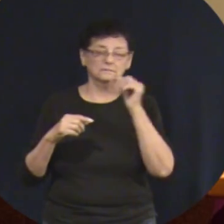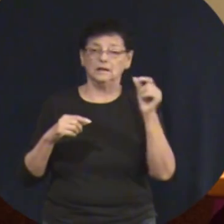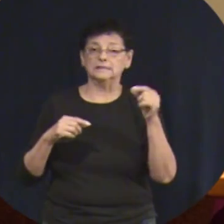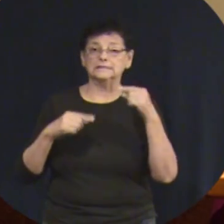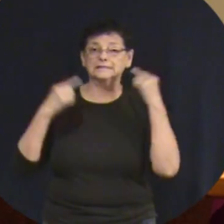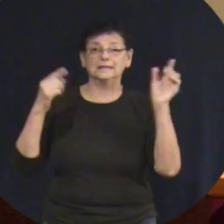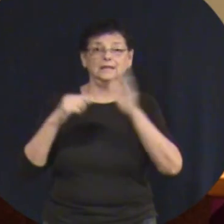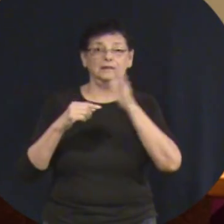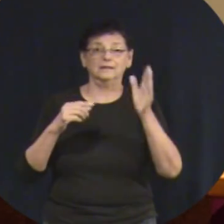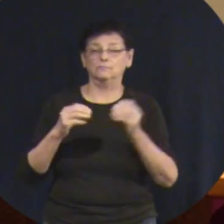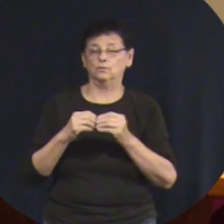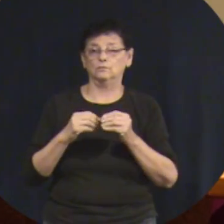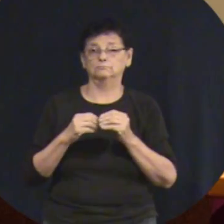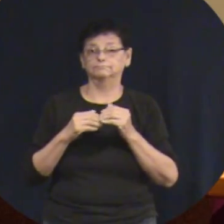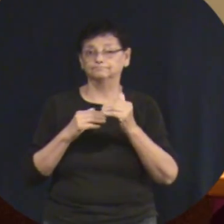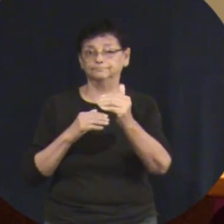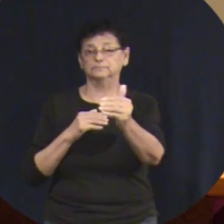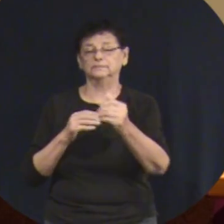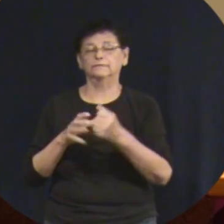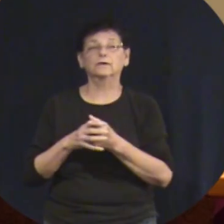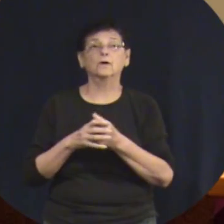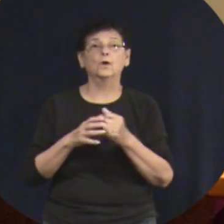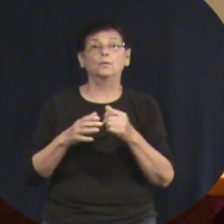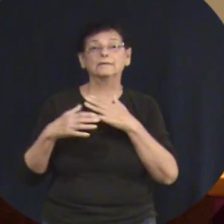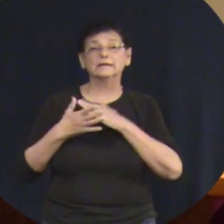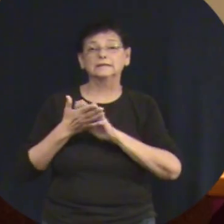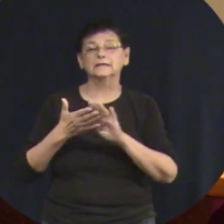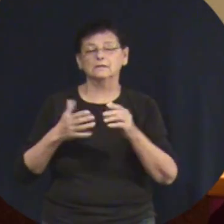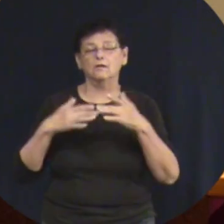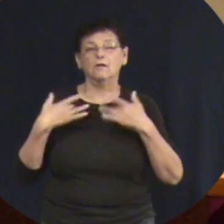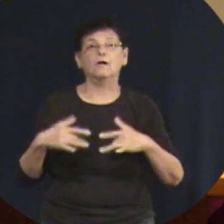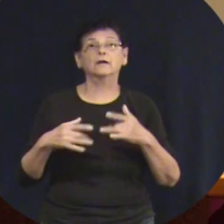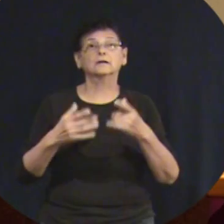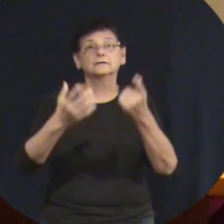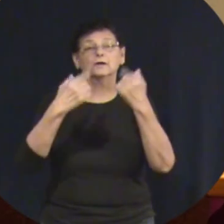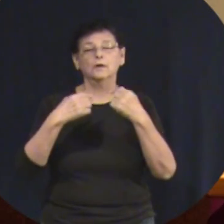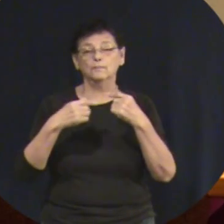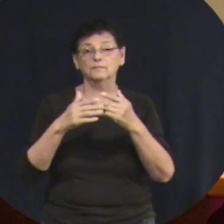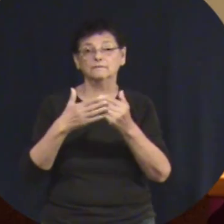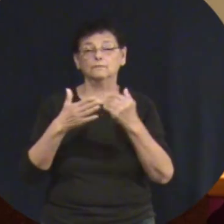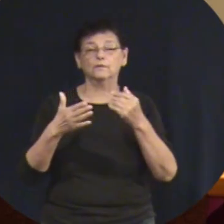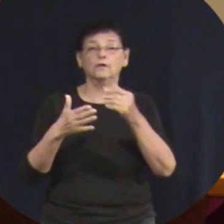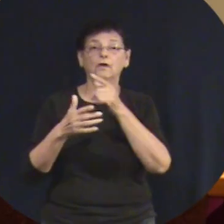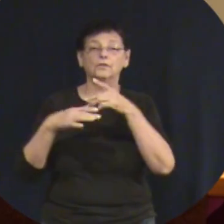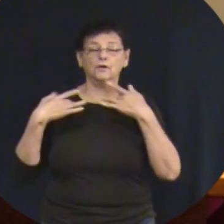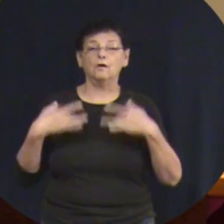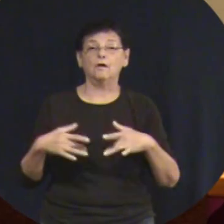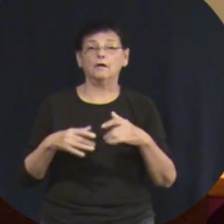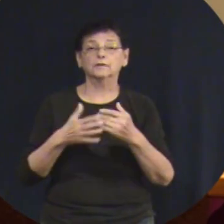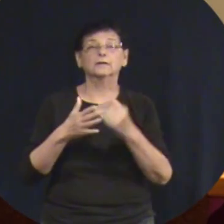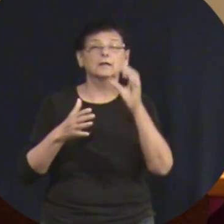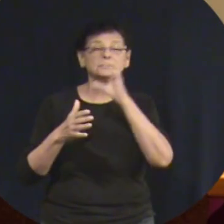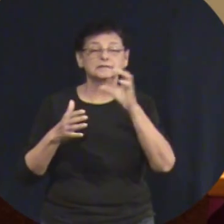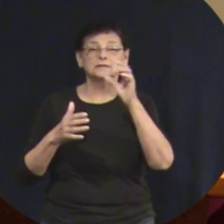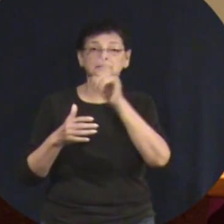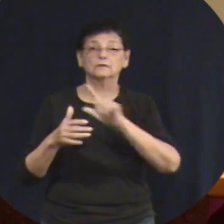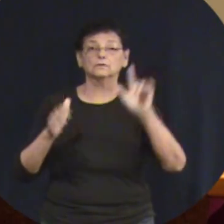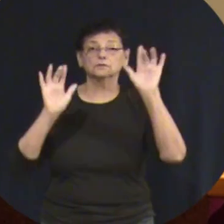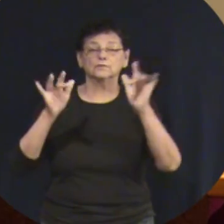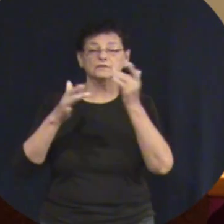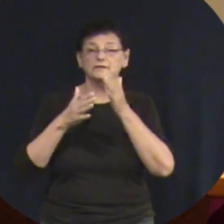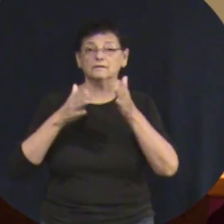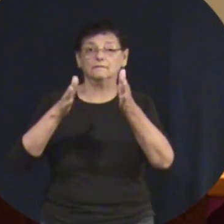not sin anymore. With a contrite heart, let us come before the Lord this fifth week, truly seeking the Lord's mercy